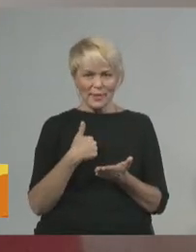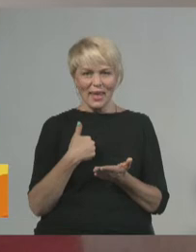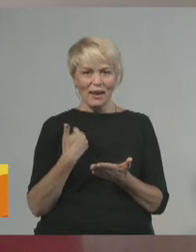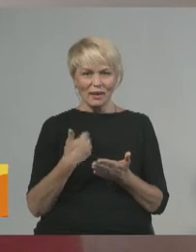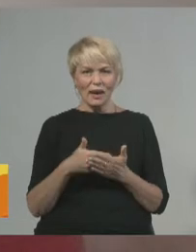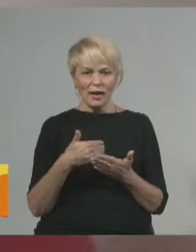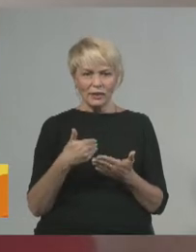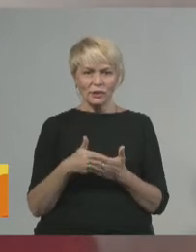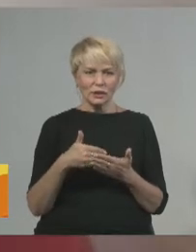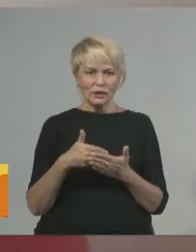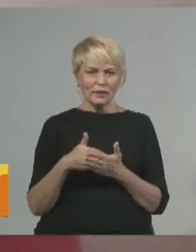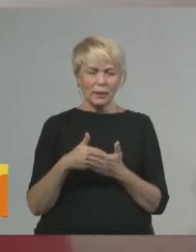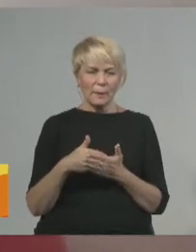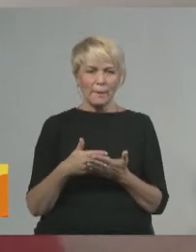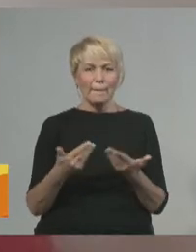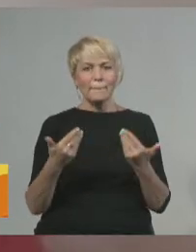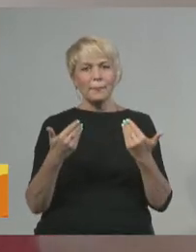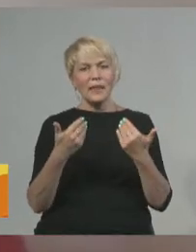me